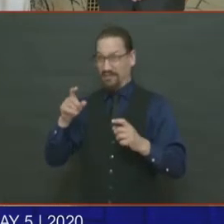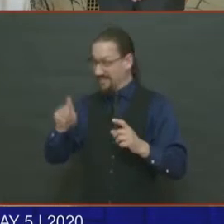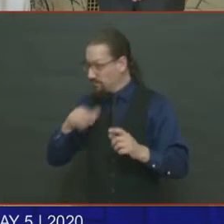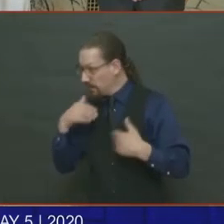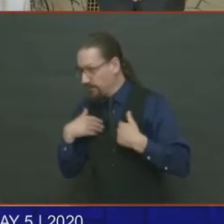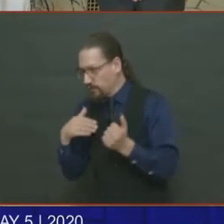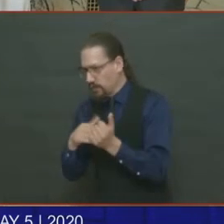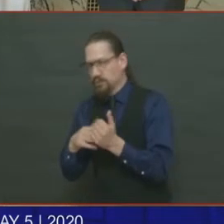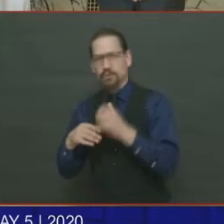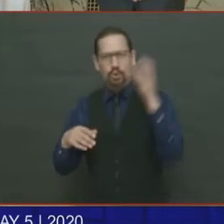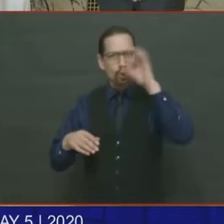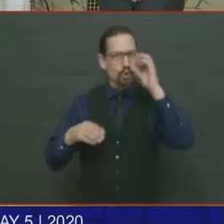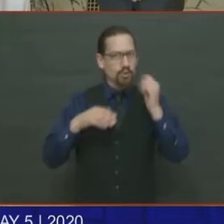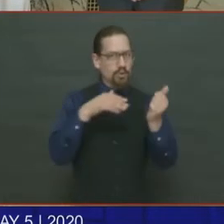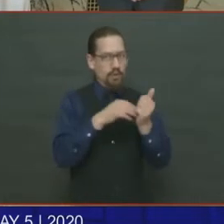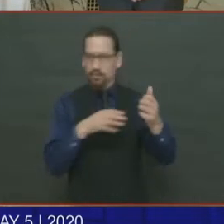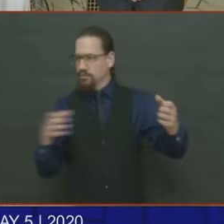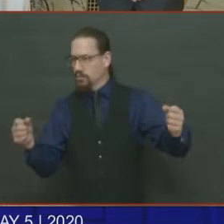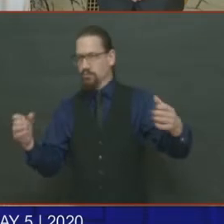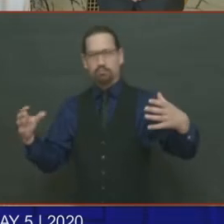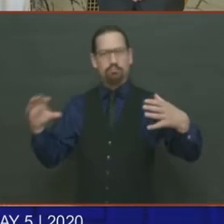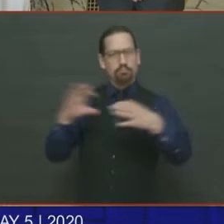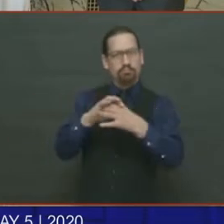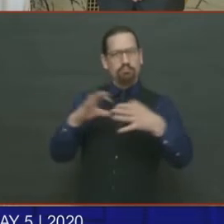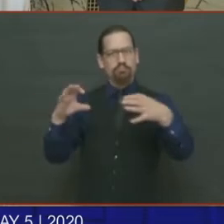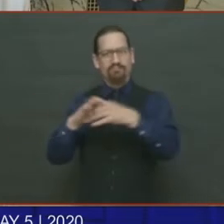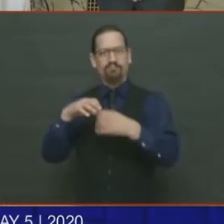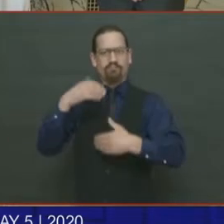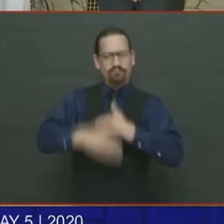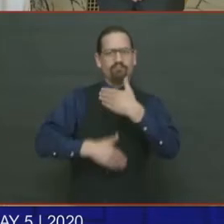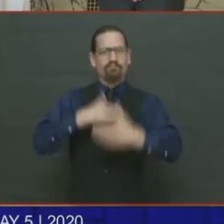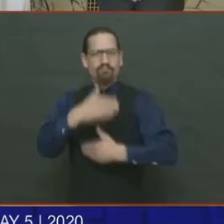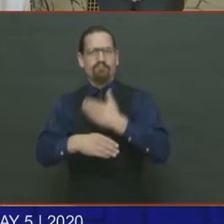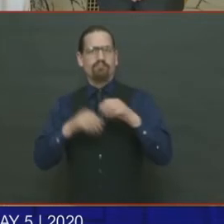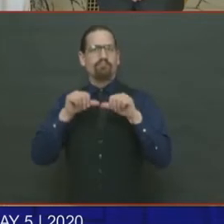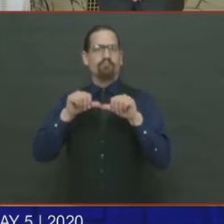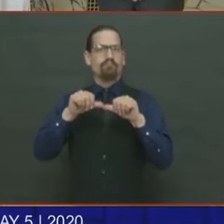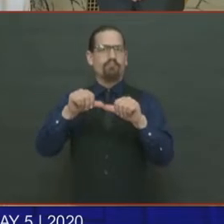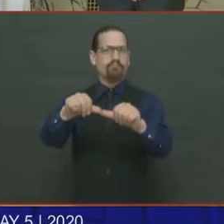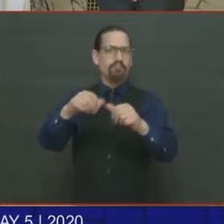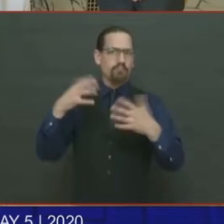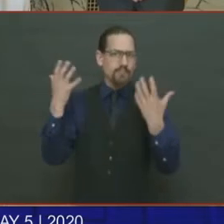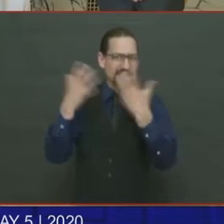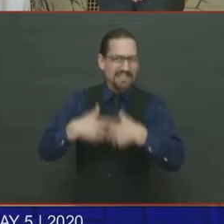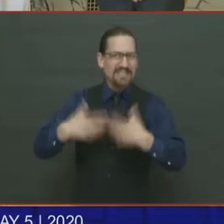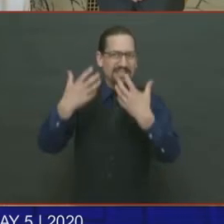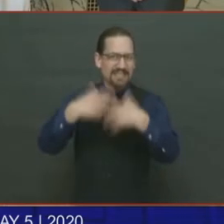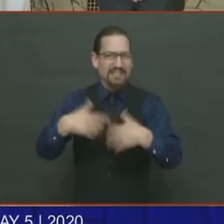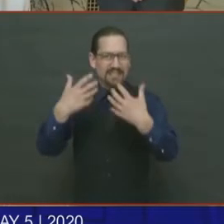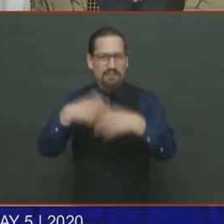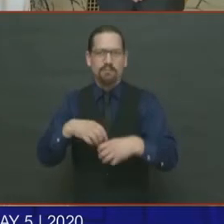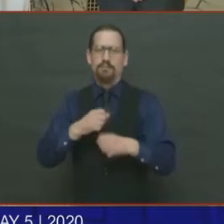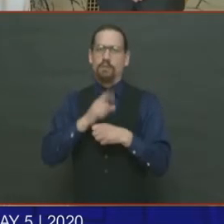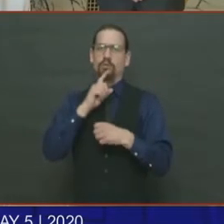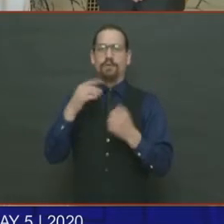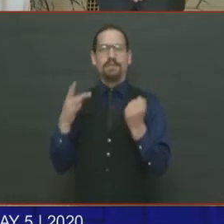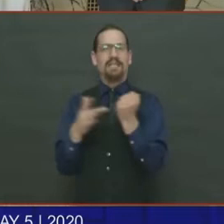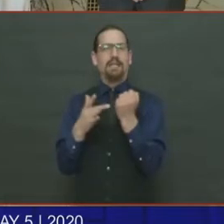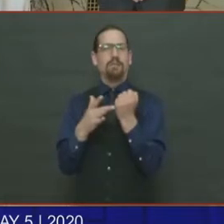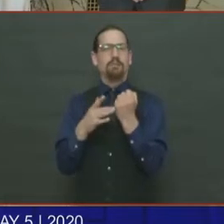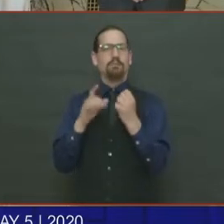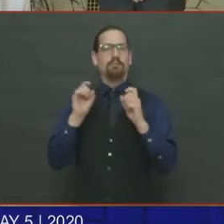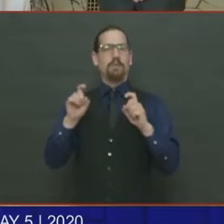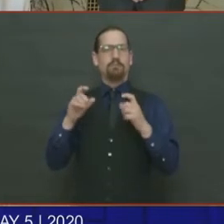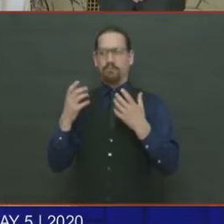are actively working through that as we speak and look to have a tech-supported approach at being able